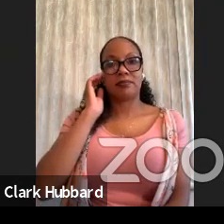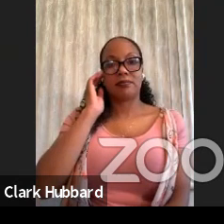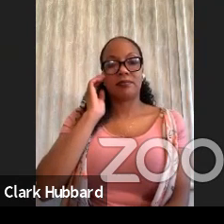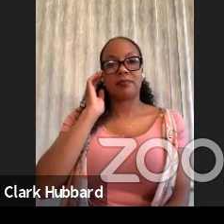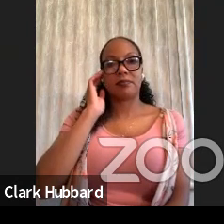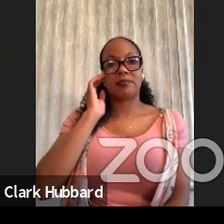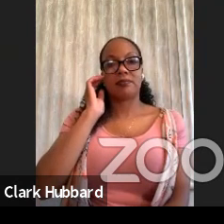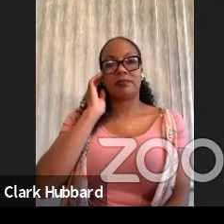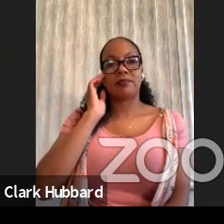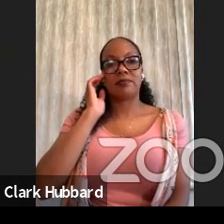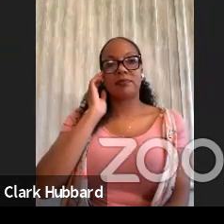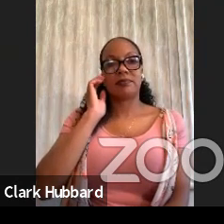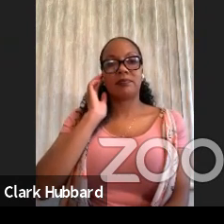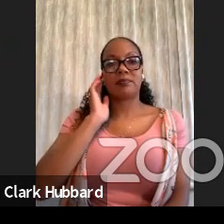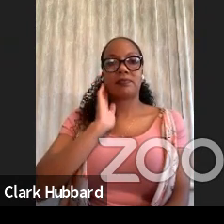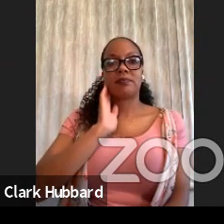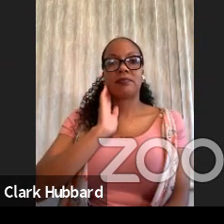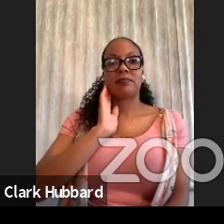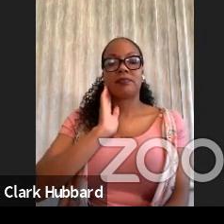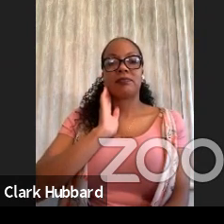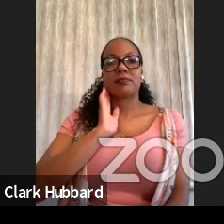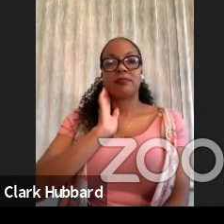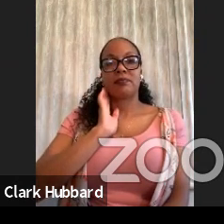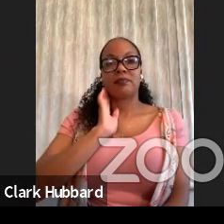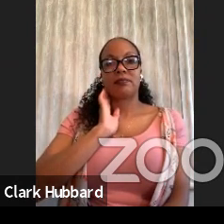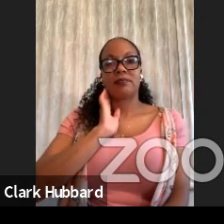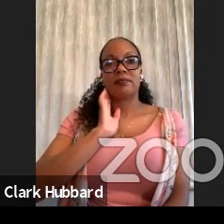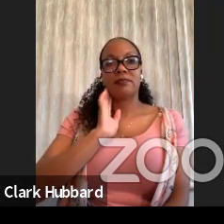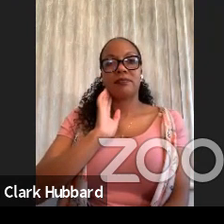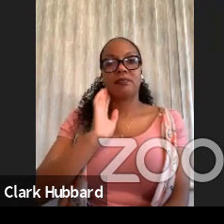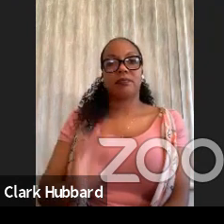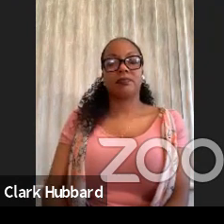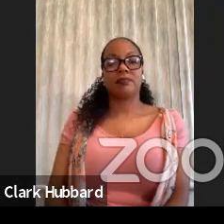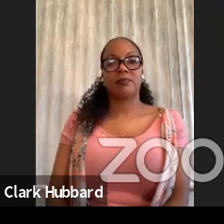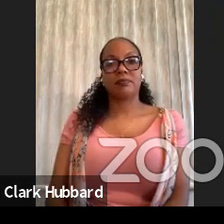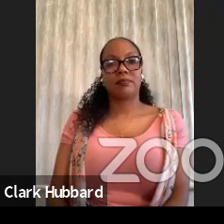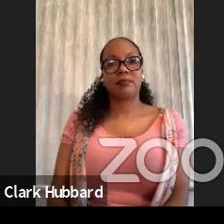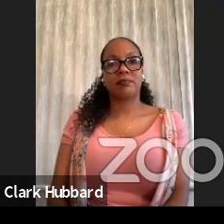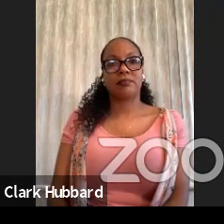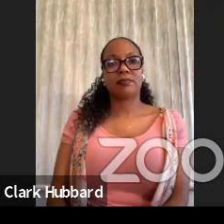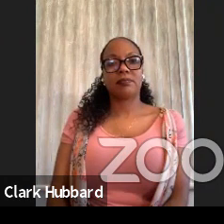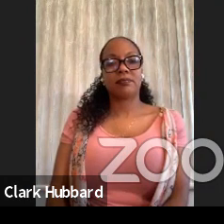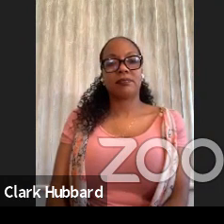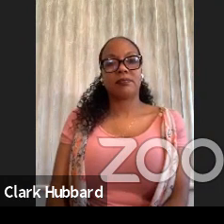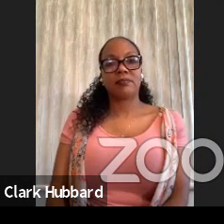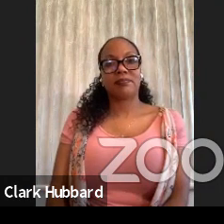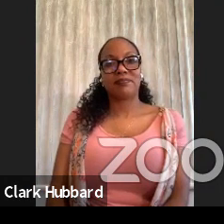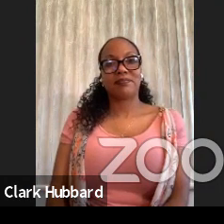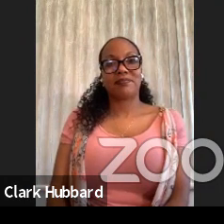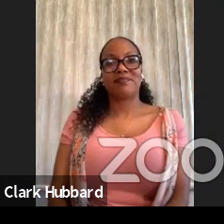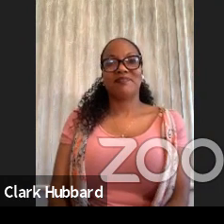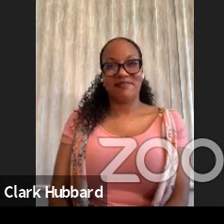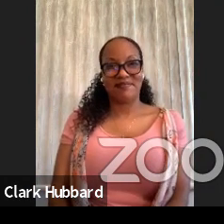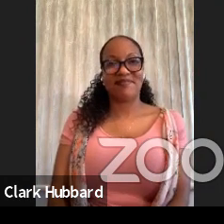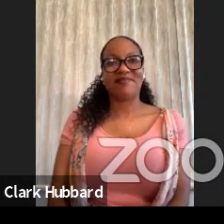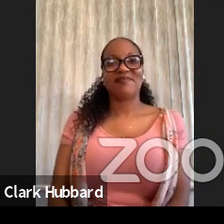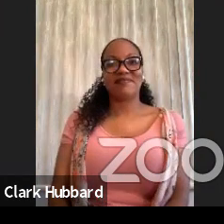not as myself, but Reverend Witherspoon with Washington Metropolitan AME Zion